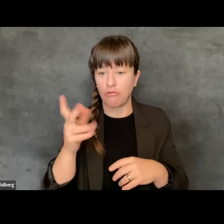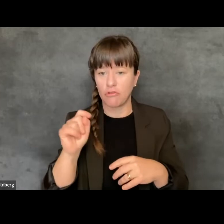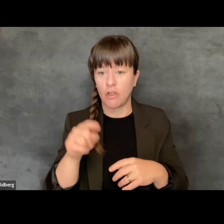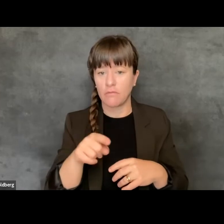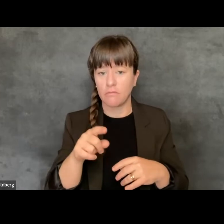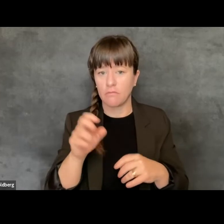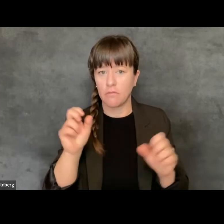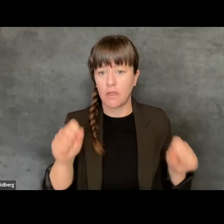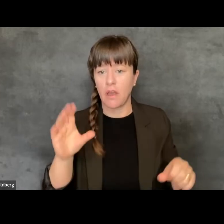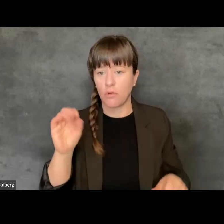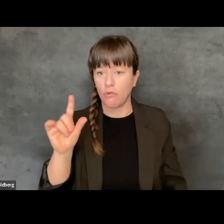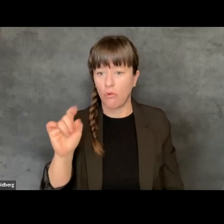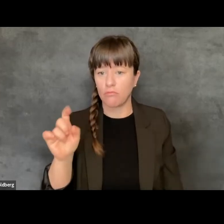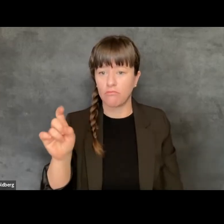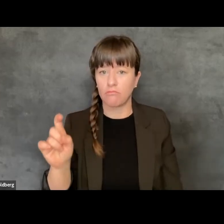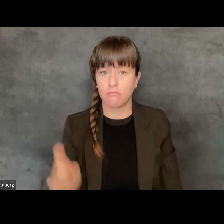well.